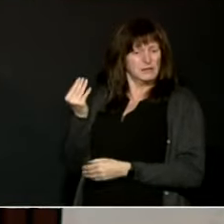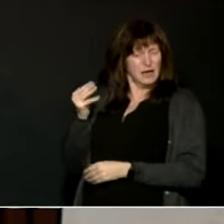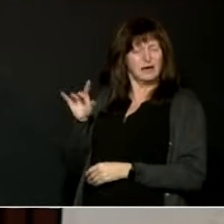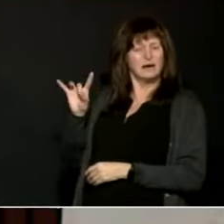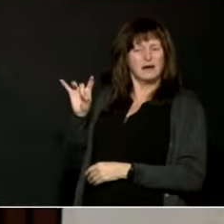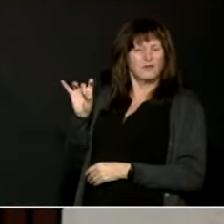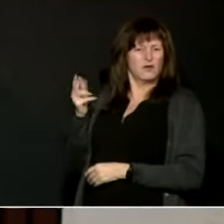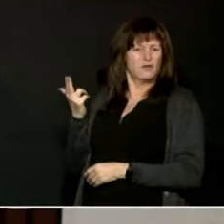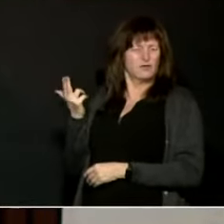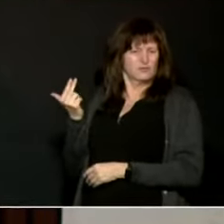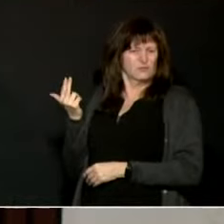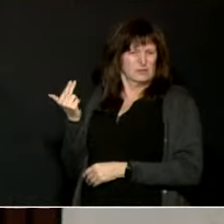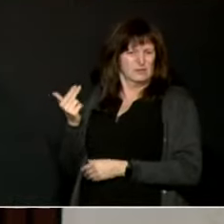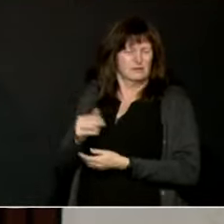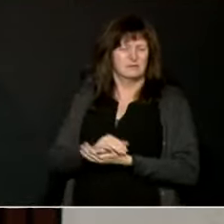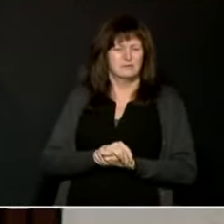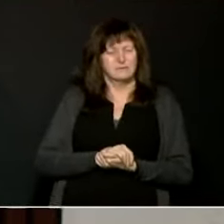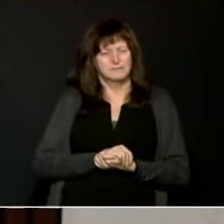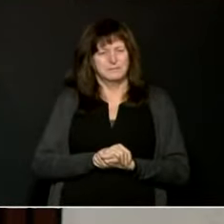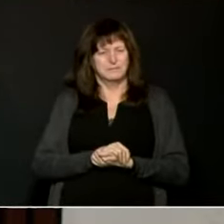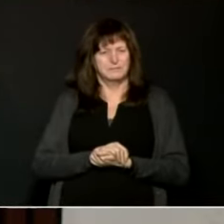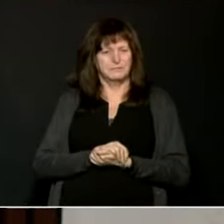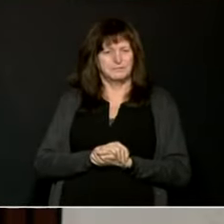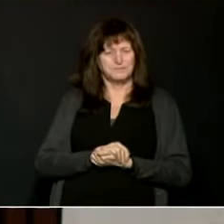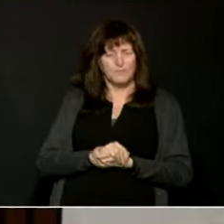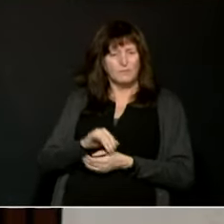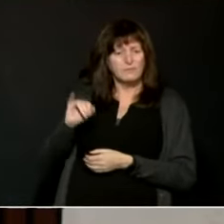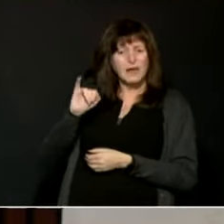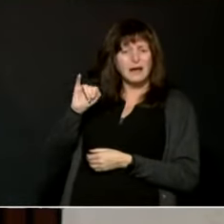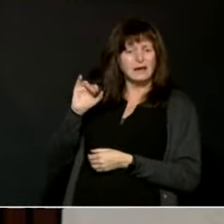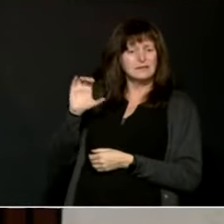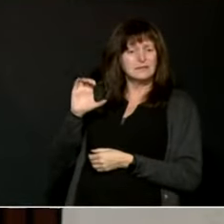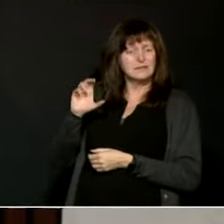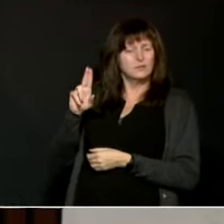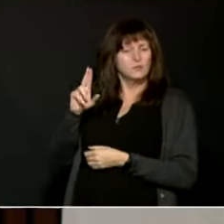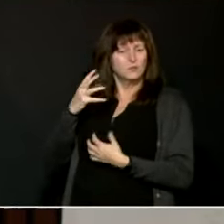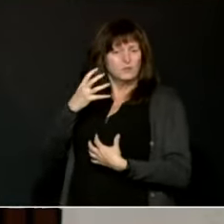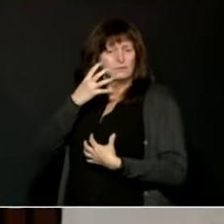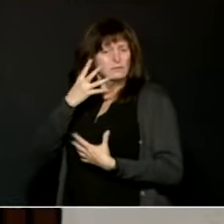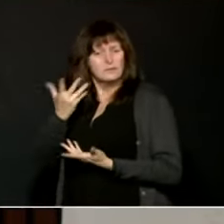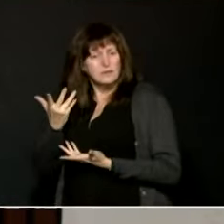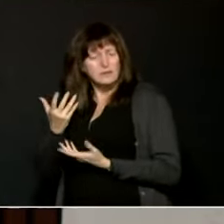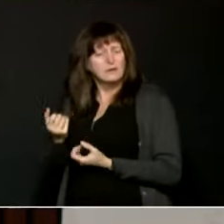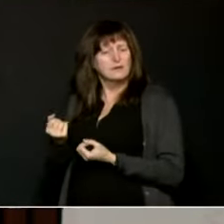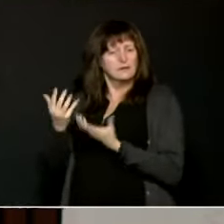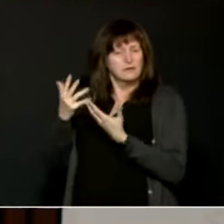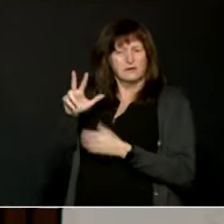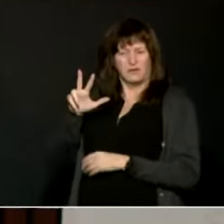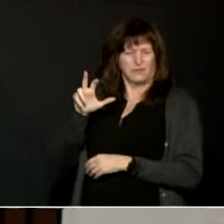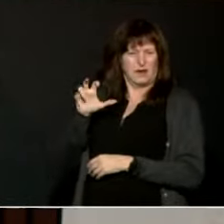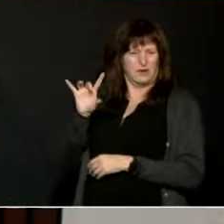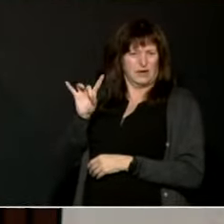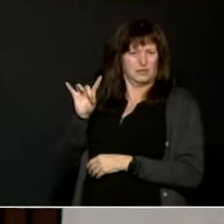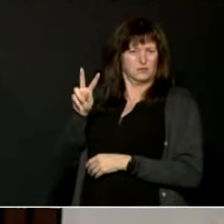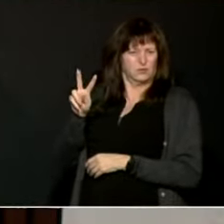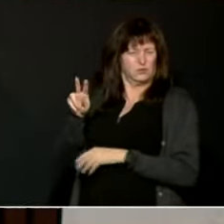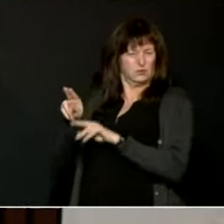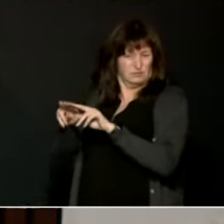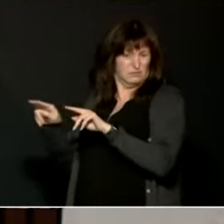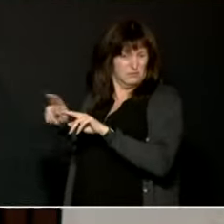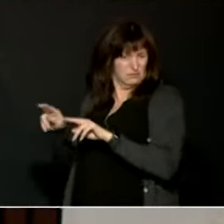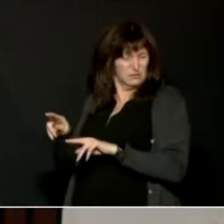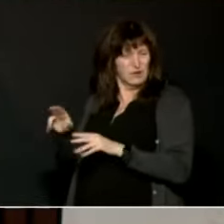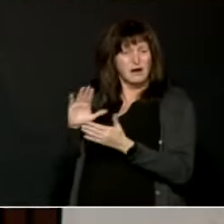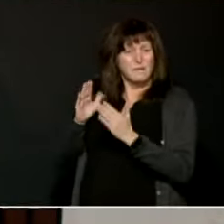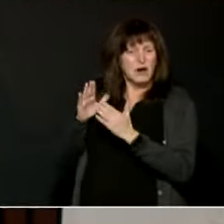The number of people in ICU today is 382, and that is up from 298 a